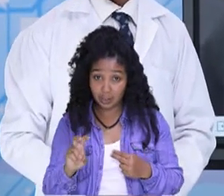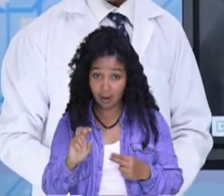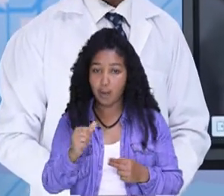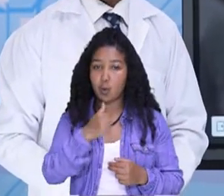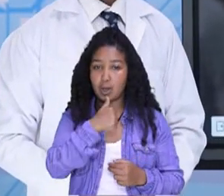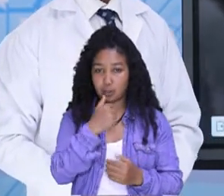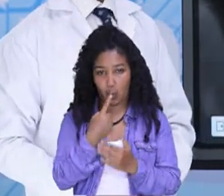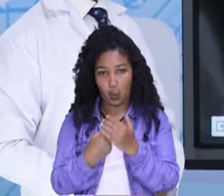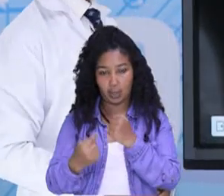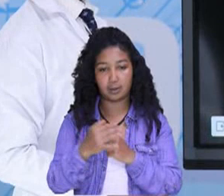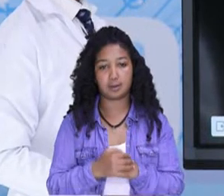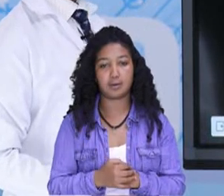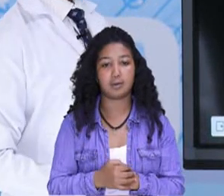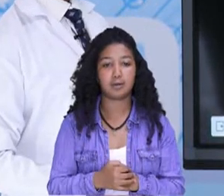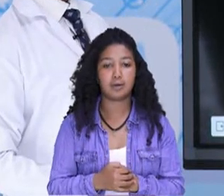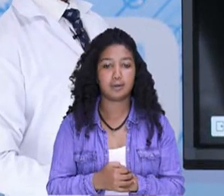amino acids only.